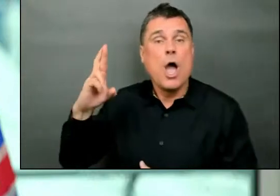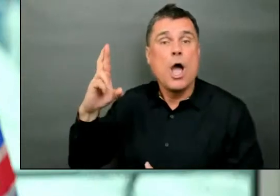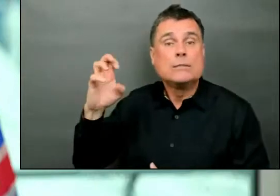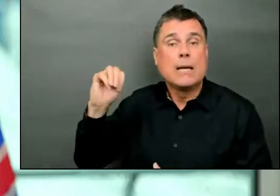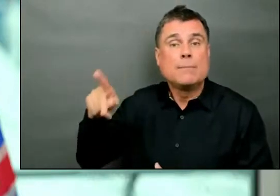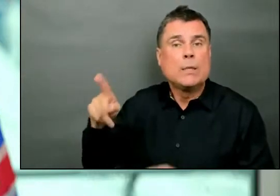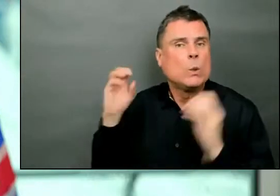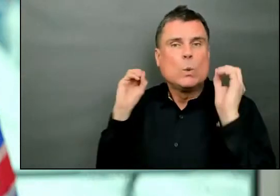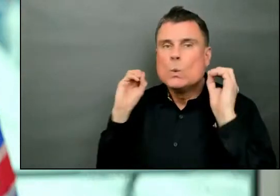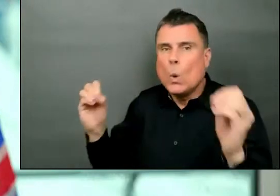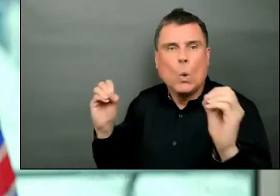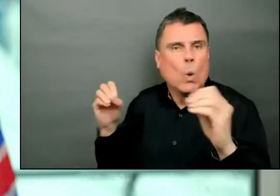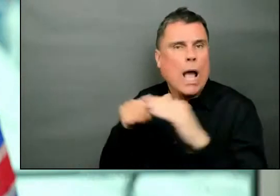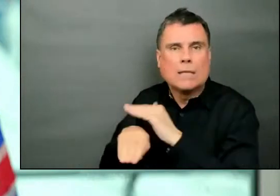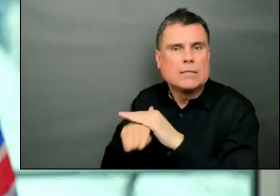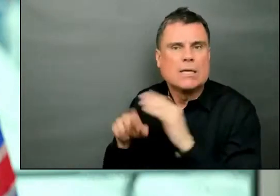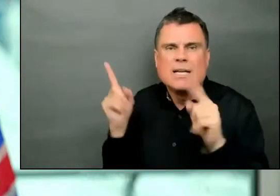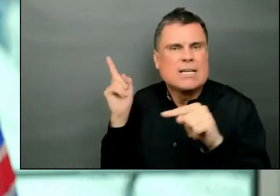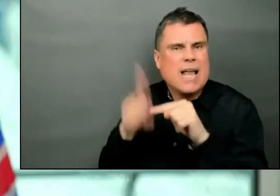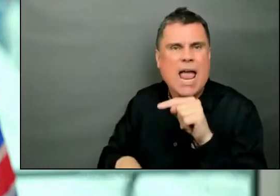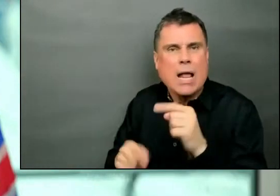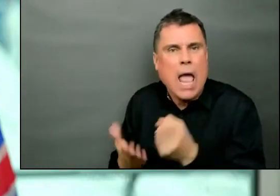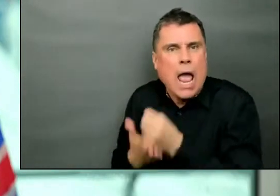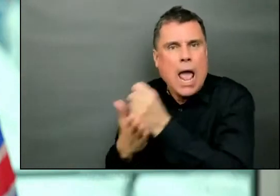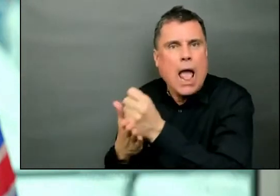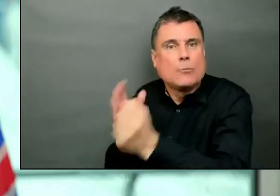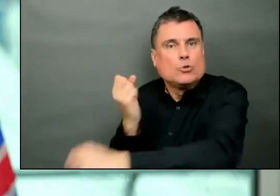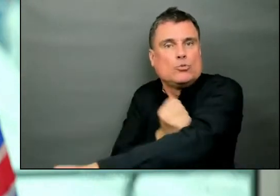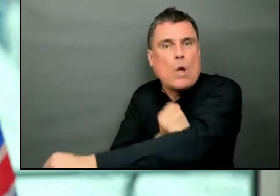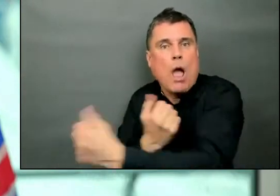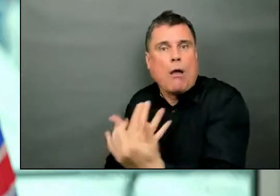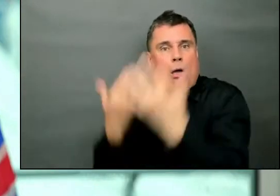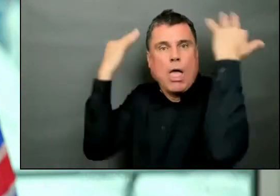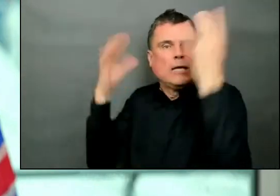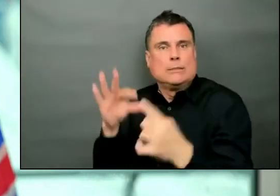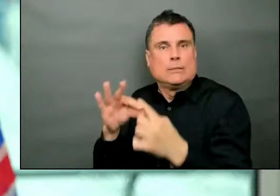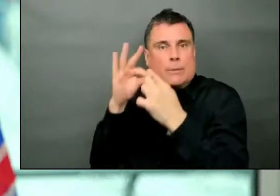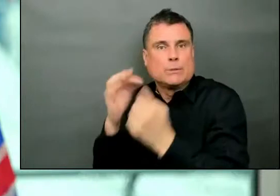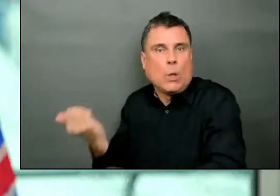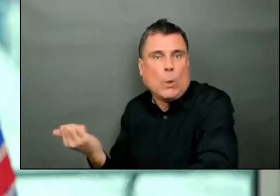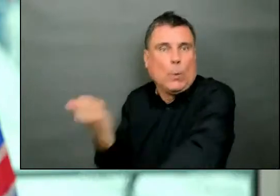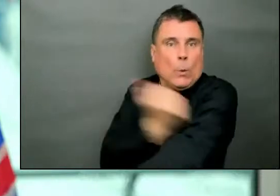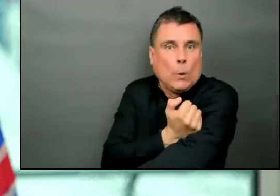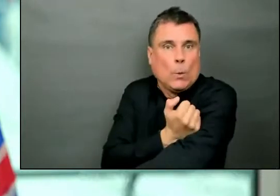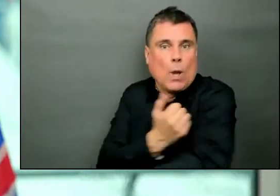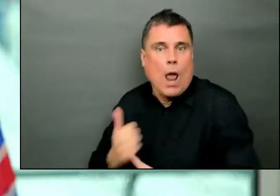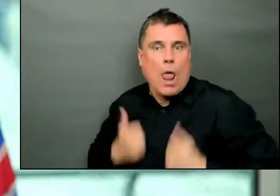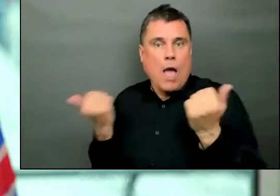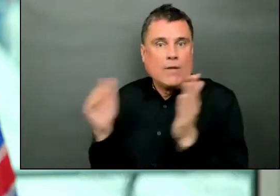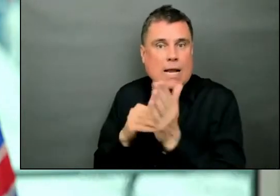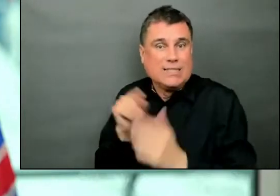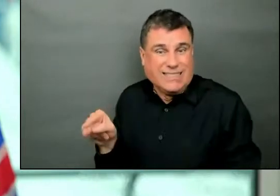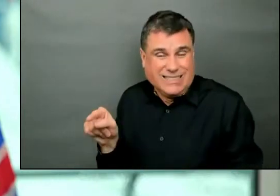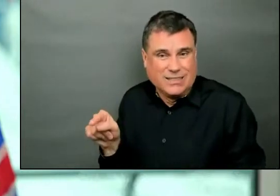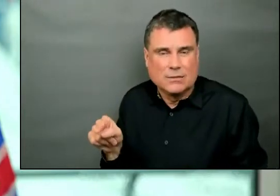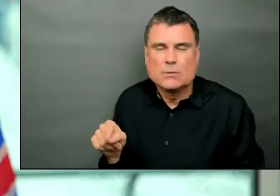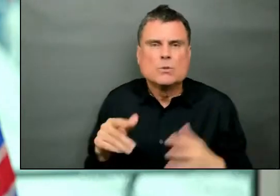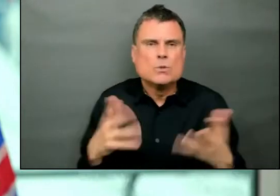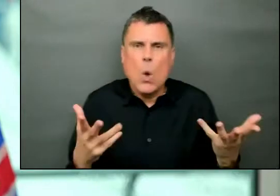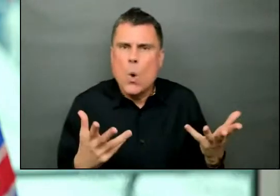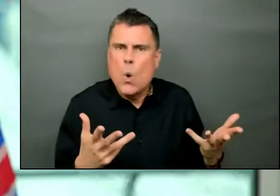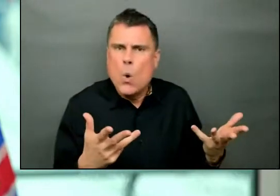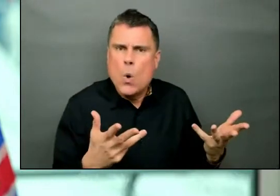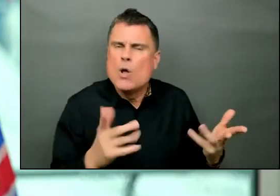was an example of how the frontline police officers were put in impossible positions